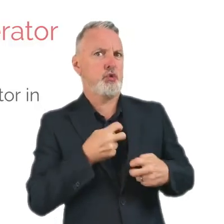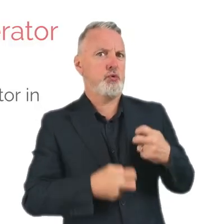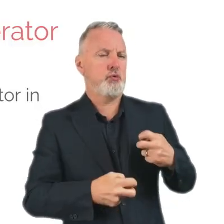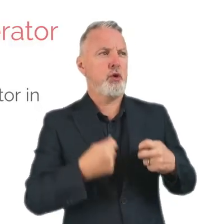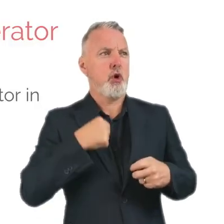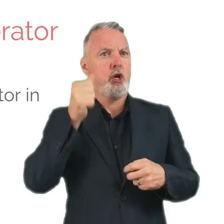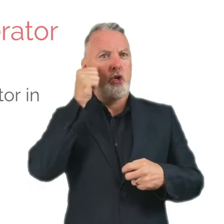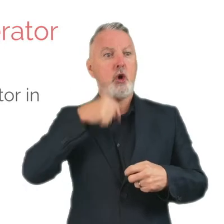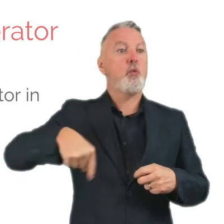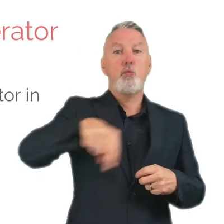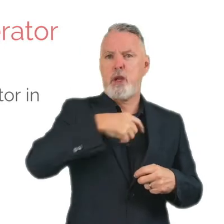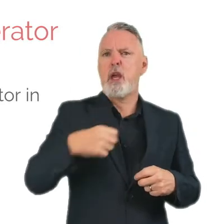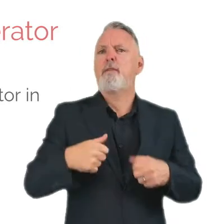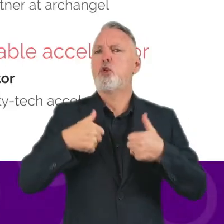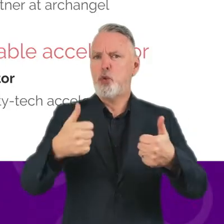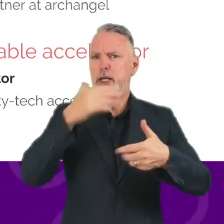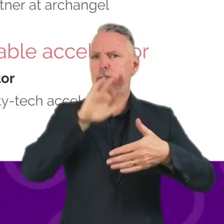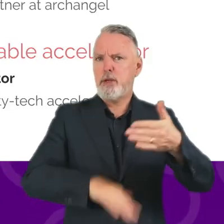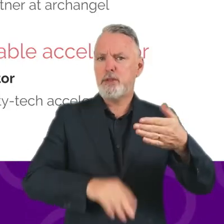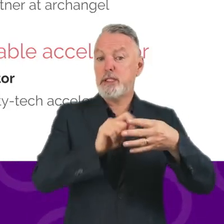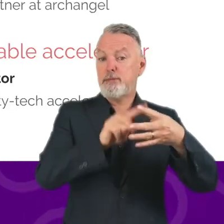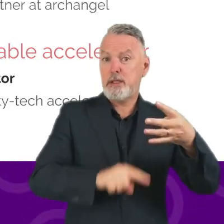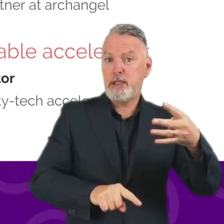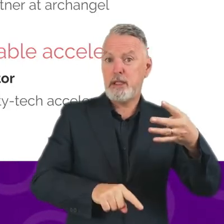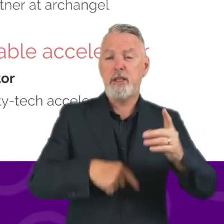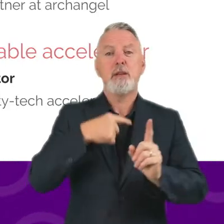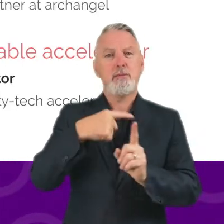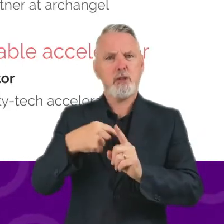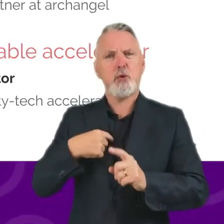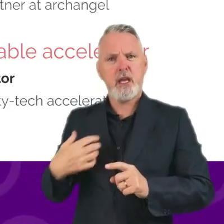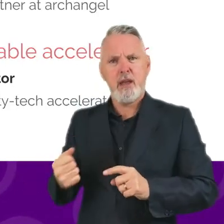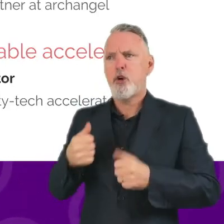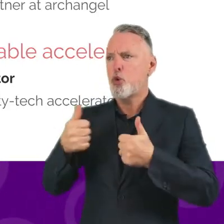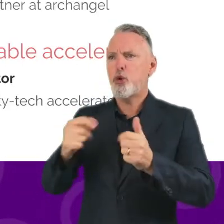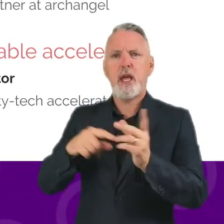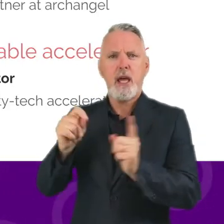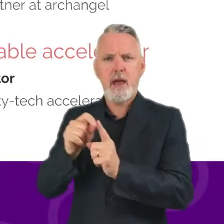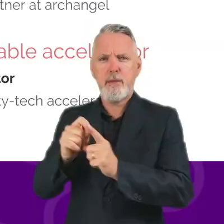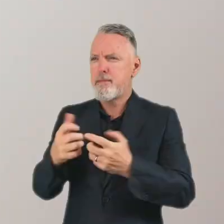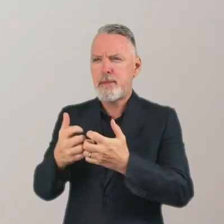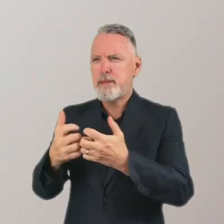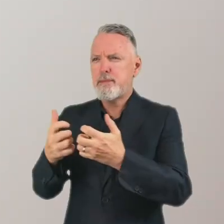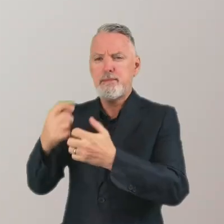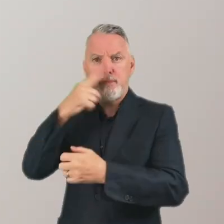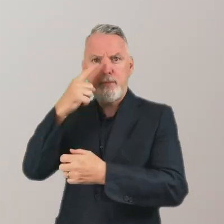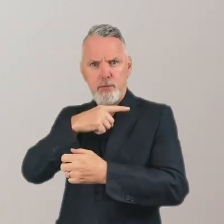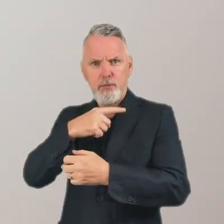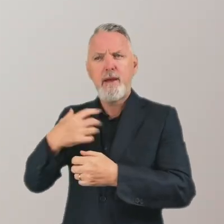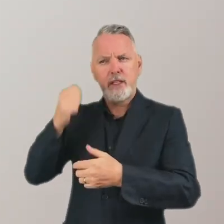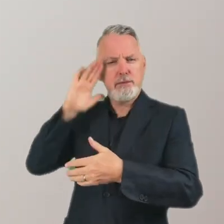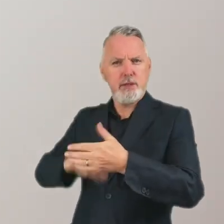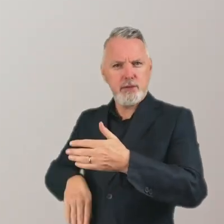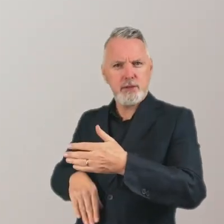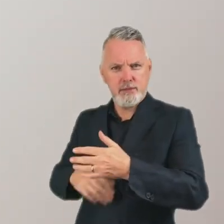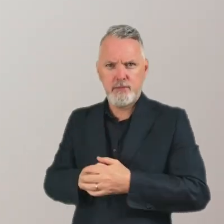of experience in the disability space and have built consumer apps used by hundreds of thousands. We have sufficient funds